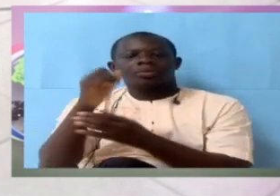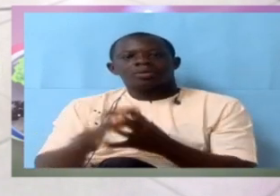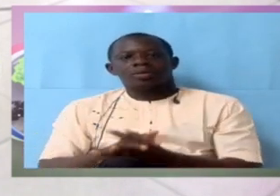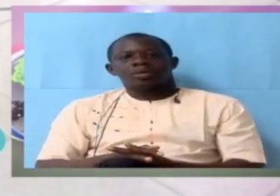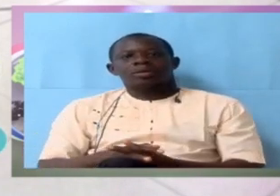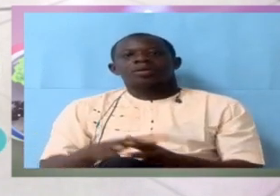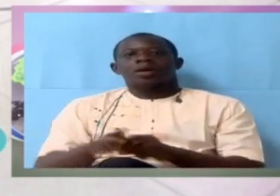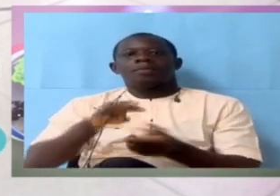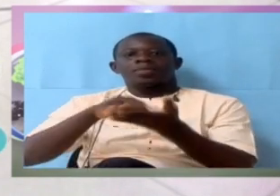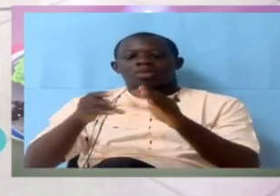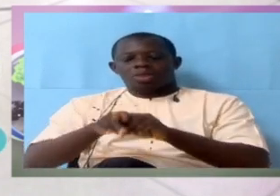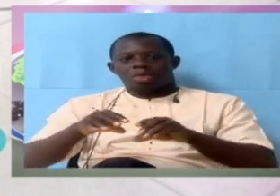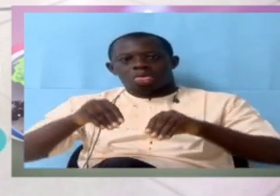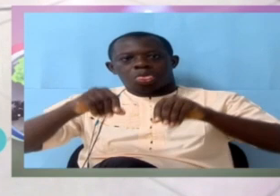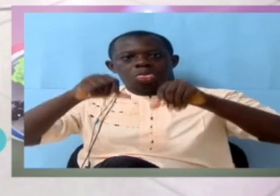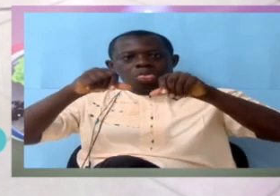It is in a powder form.